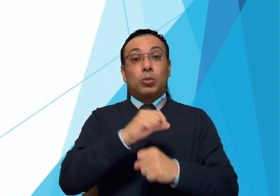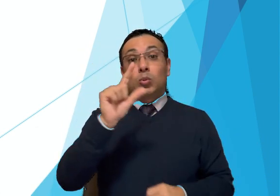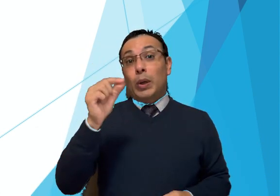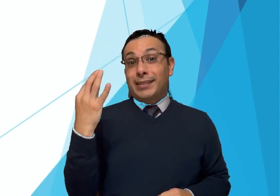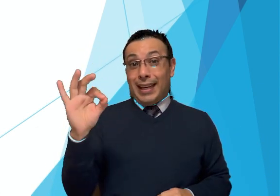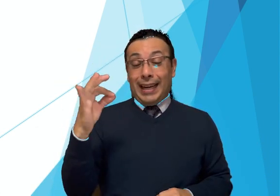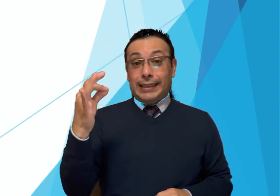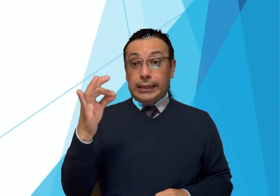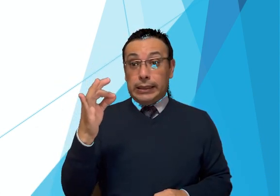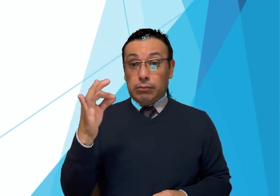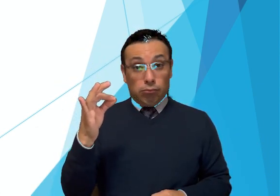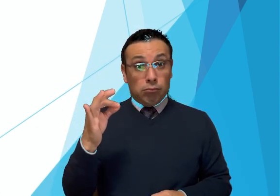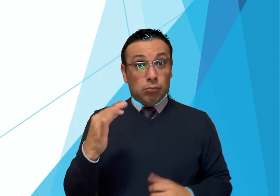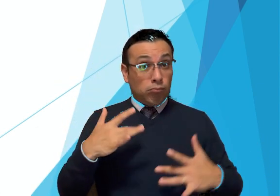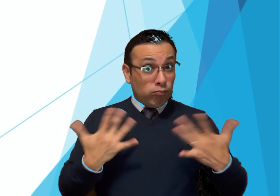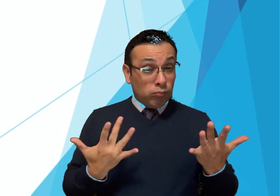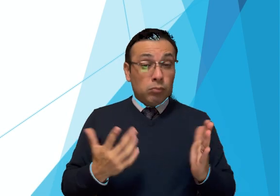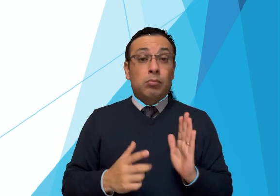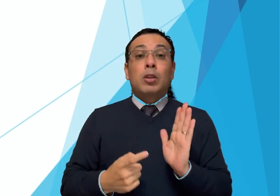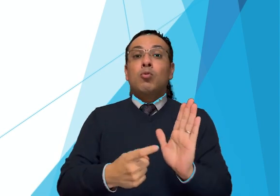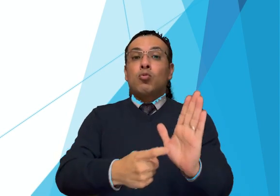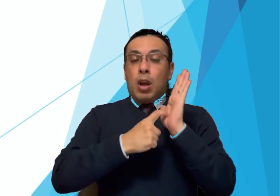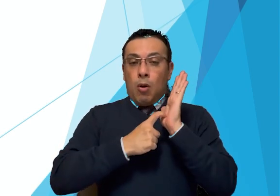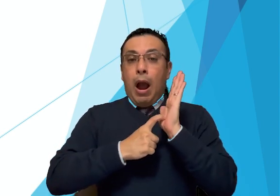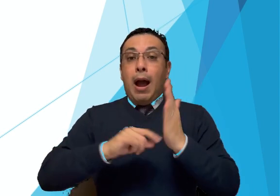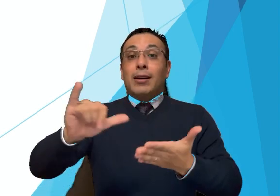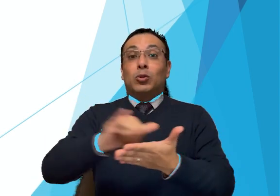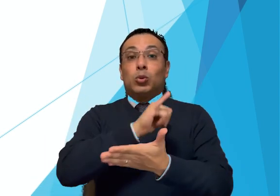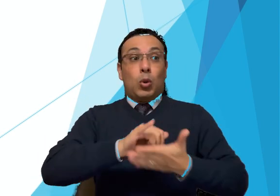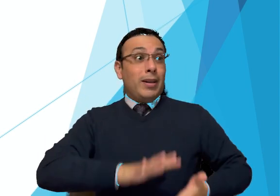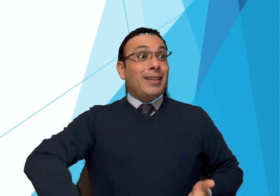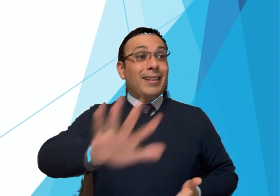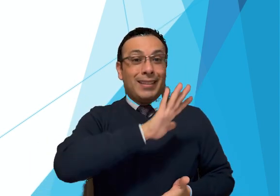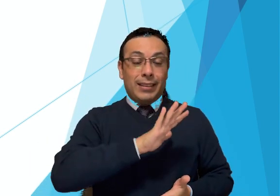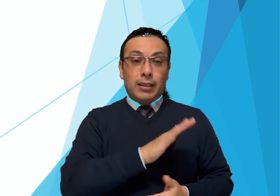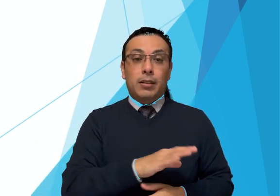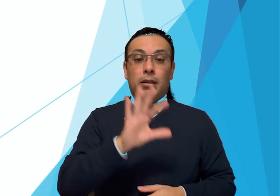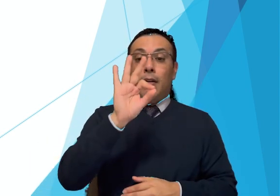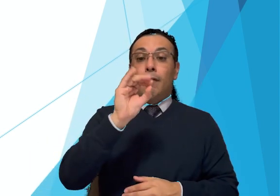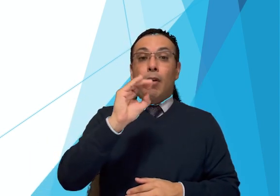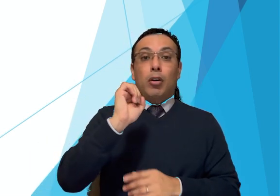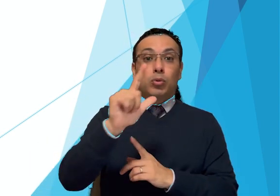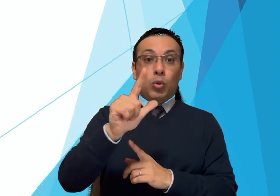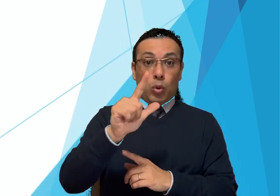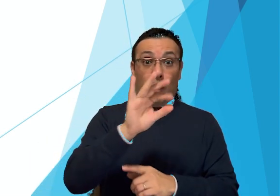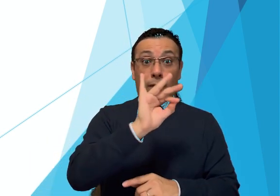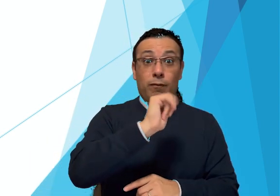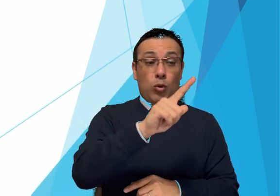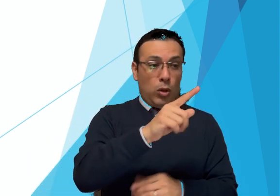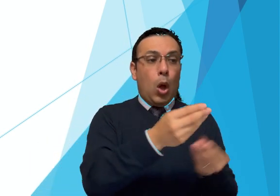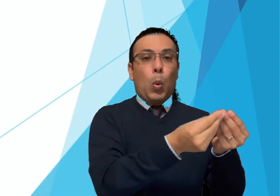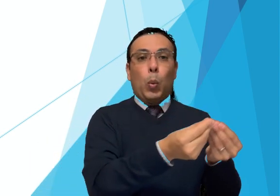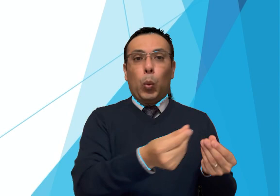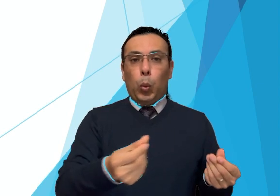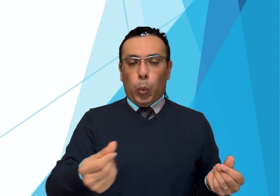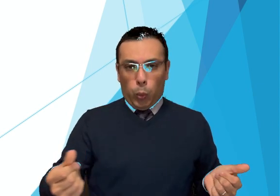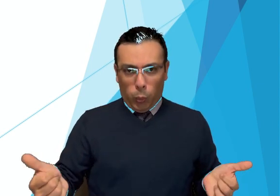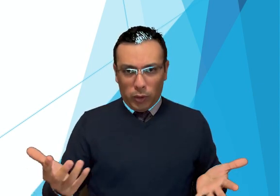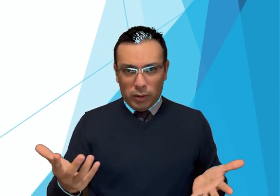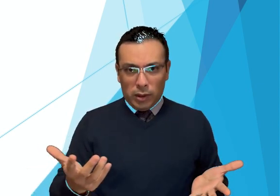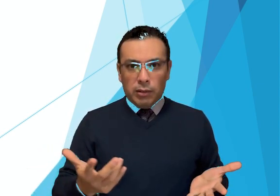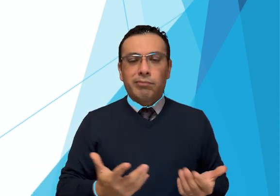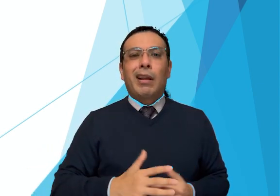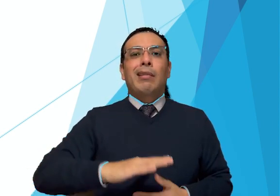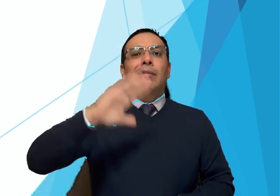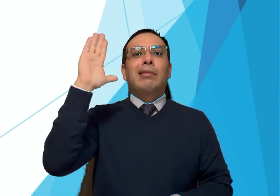2019 that requires New York to phase out fossil fuels and to reduce our carbon footprint. We have